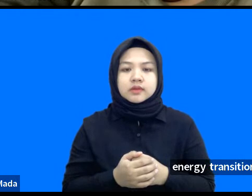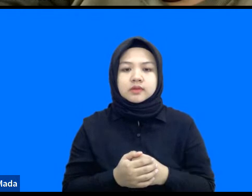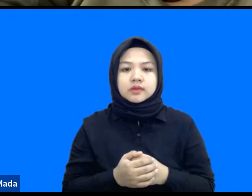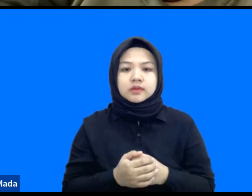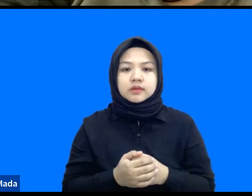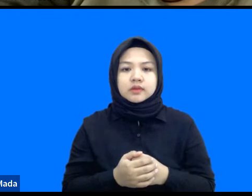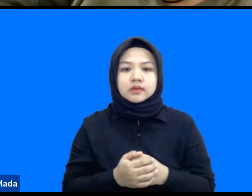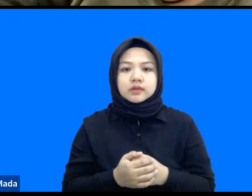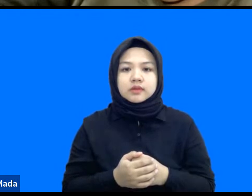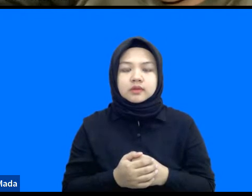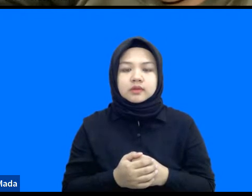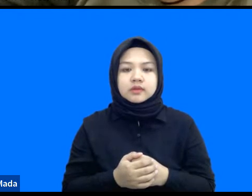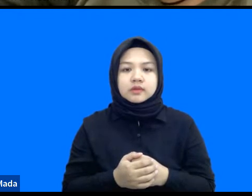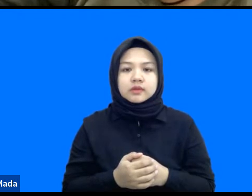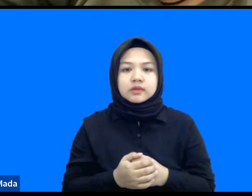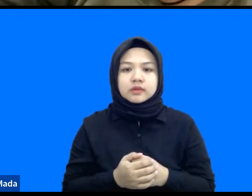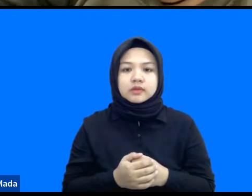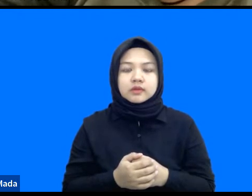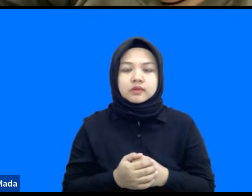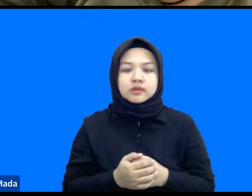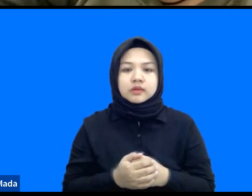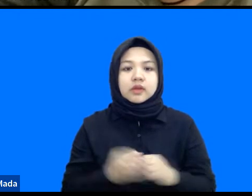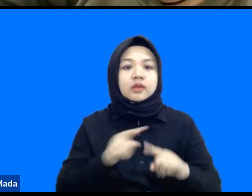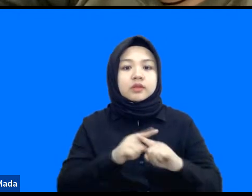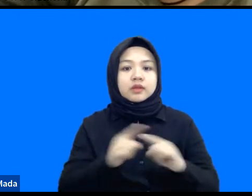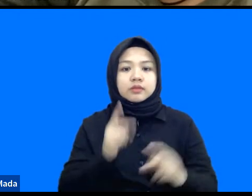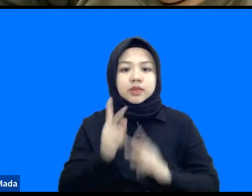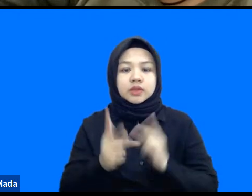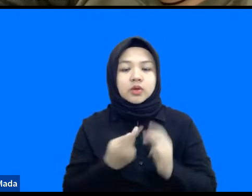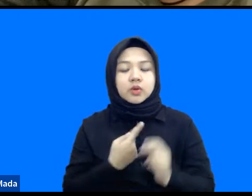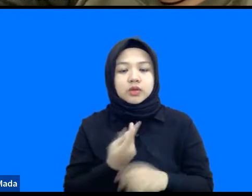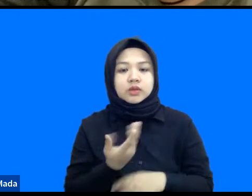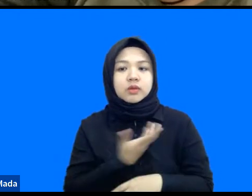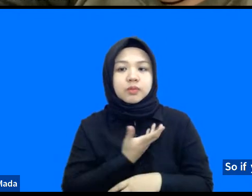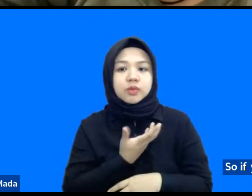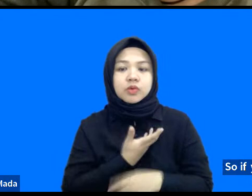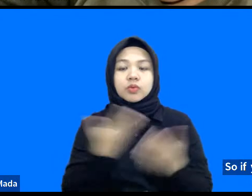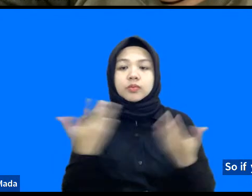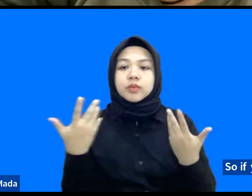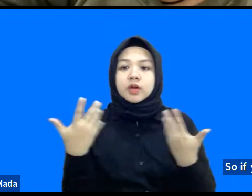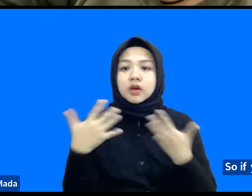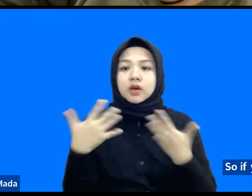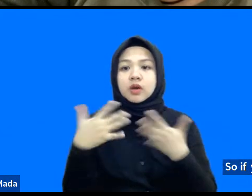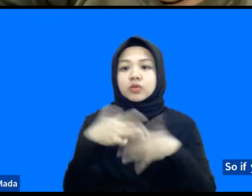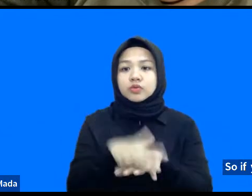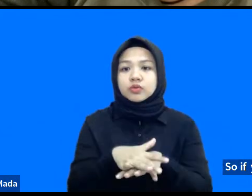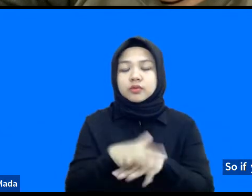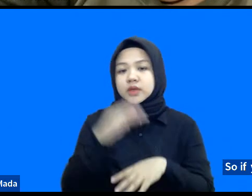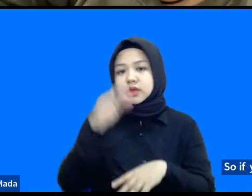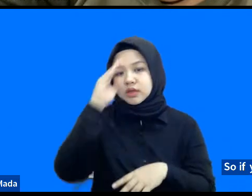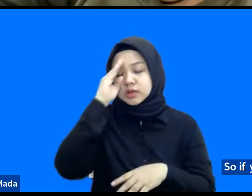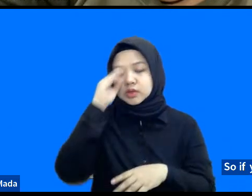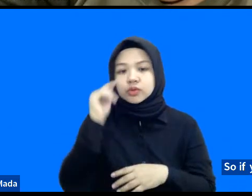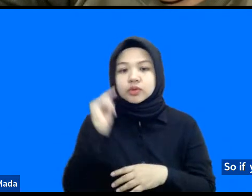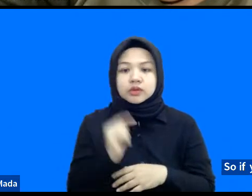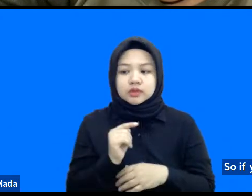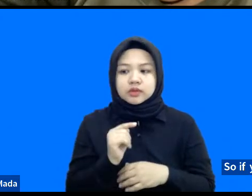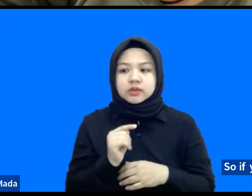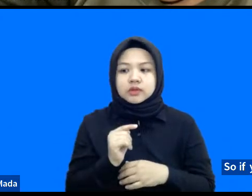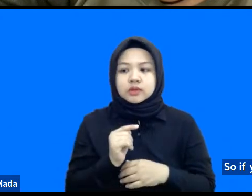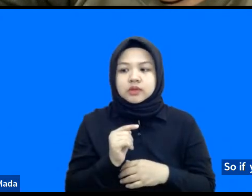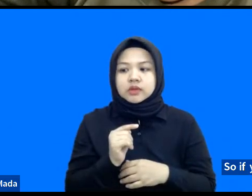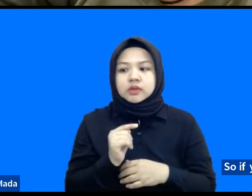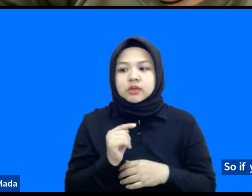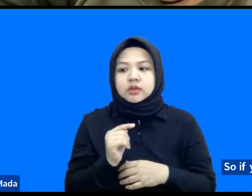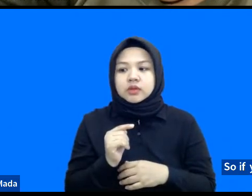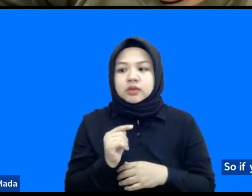so if you want to mainstreaming this JETC issue, it's not only for the government. The government already have